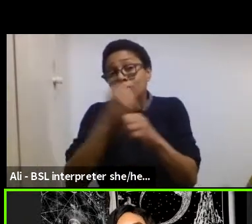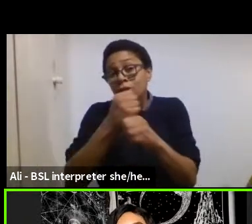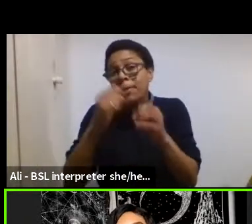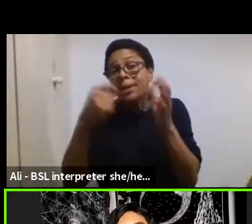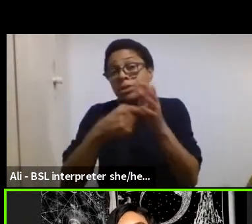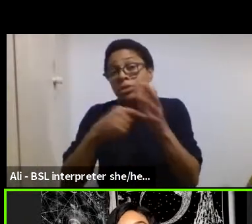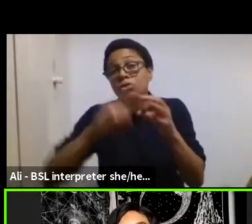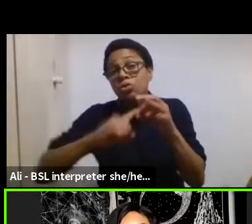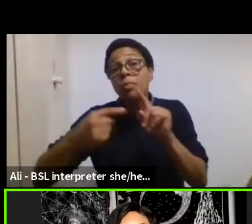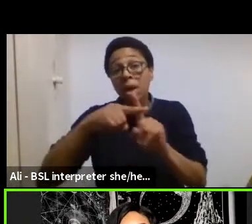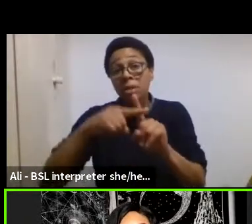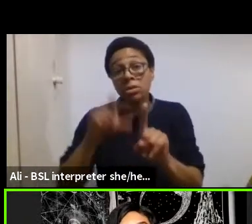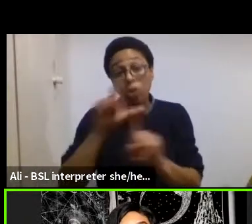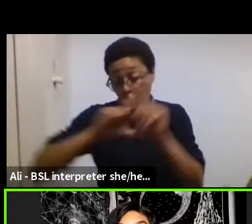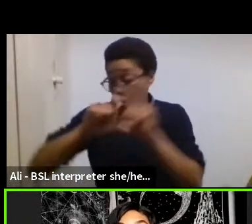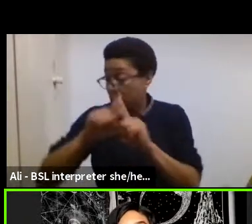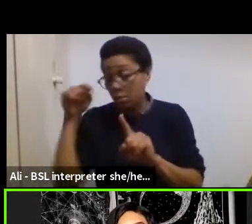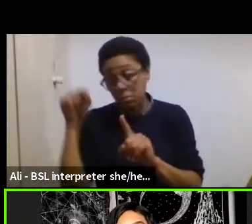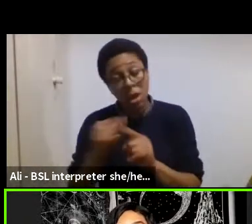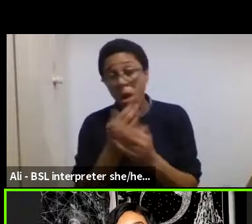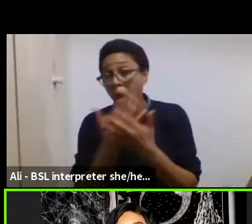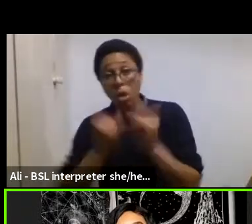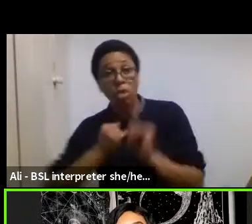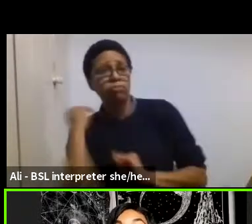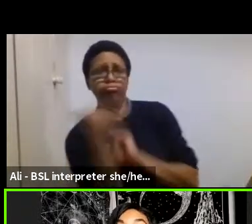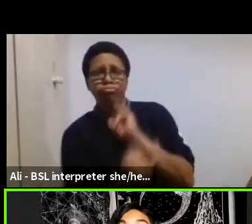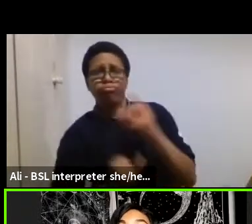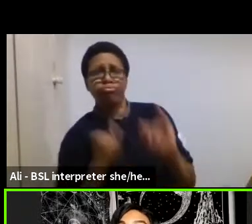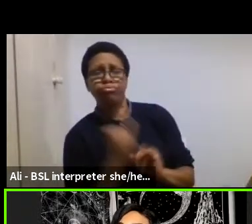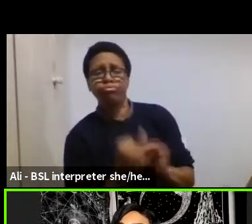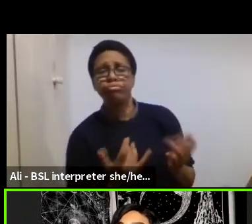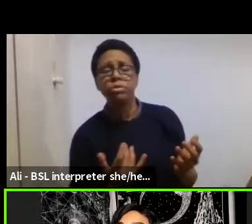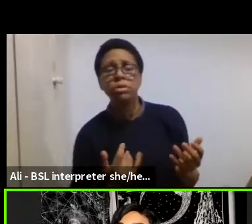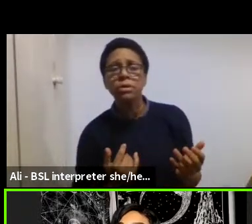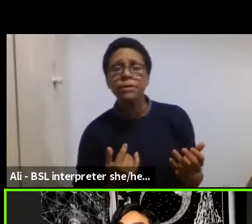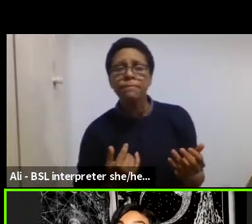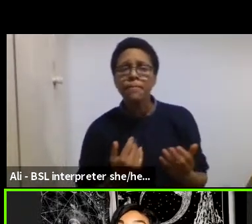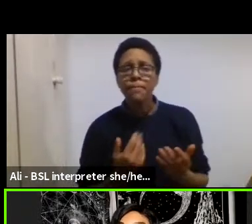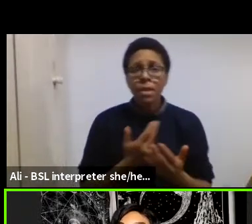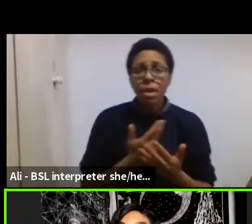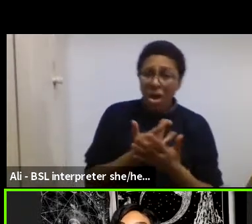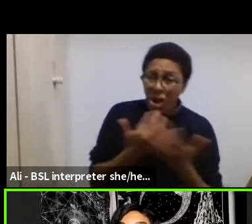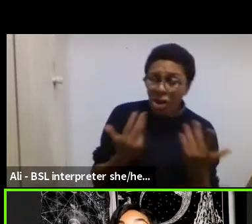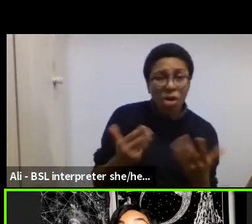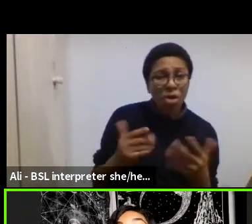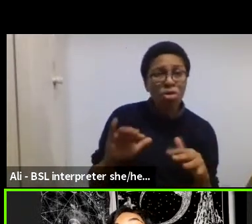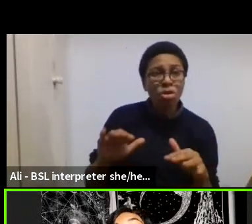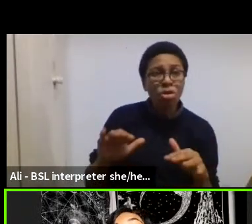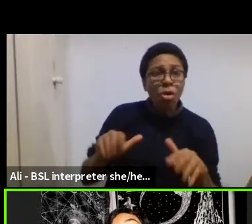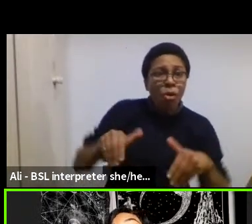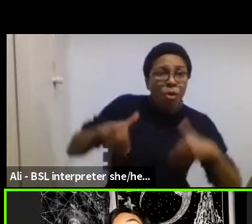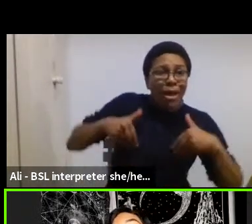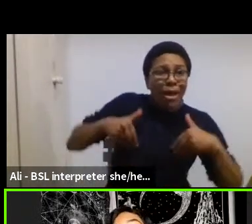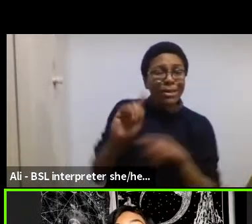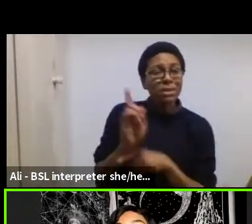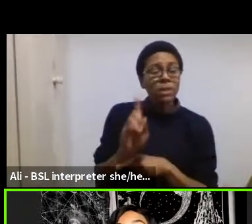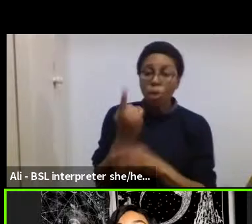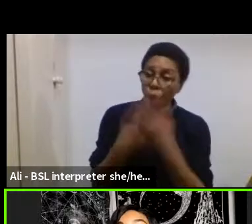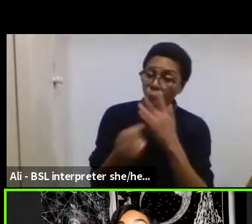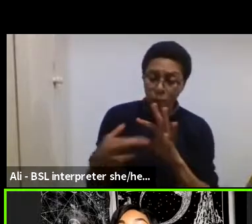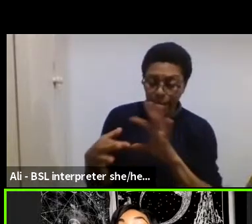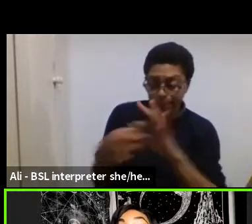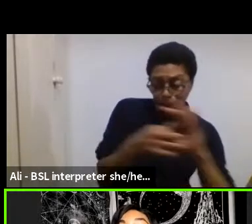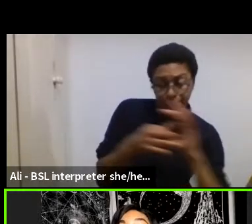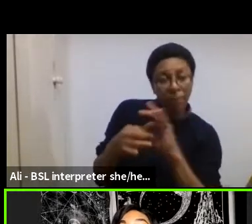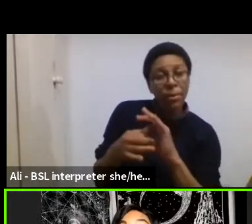rather than in person. And considering that so many asexual people only get to interact with each other online or only get to feel part of the community